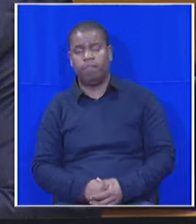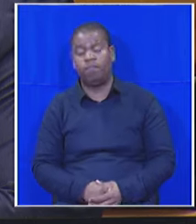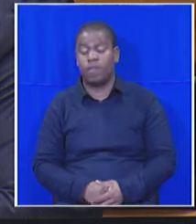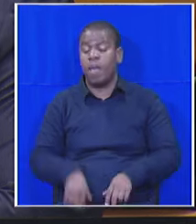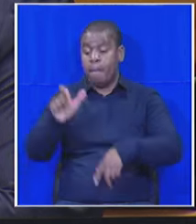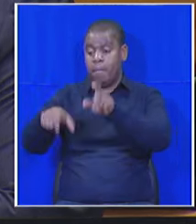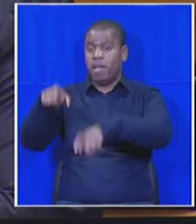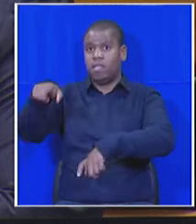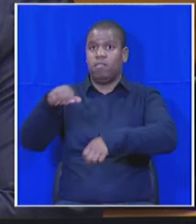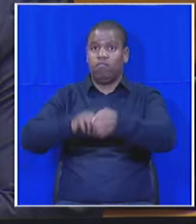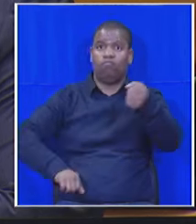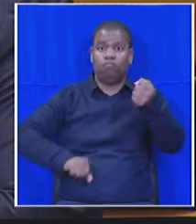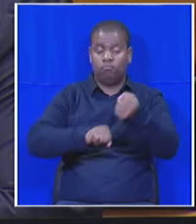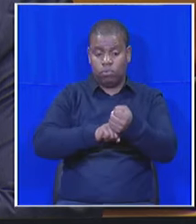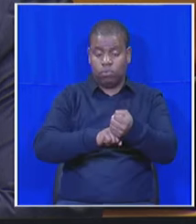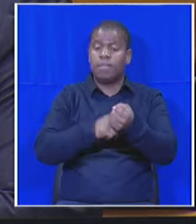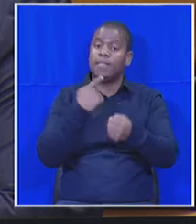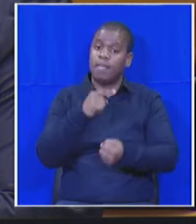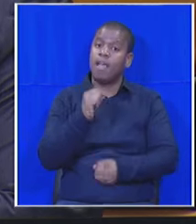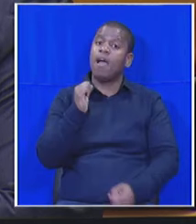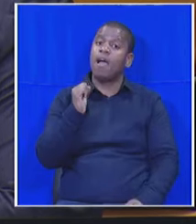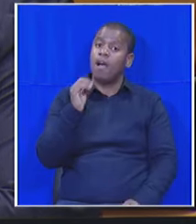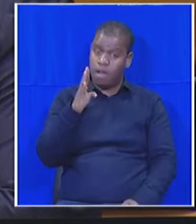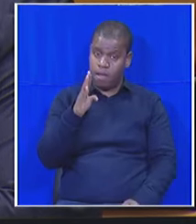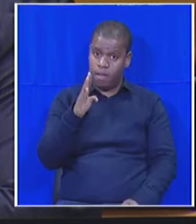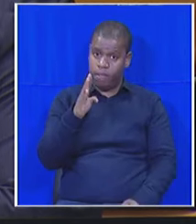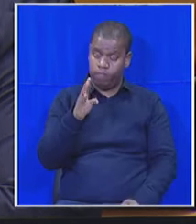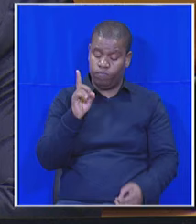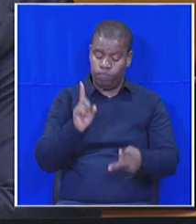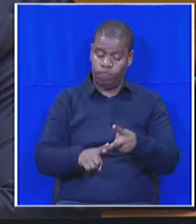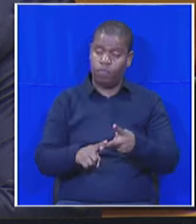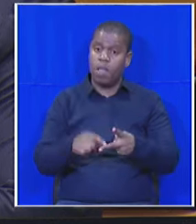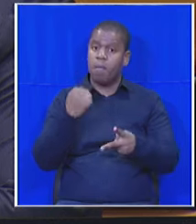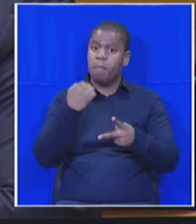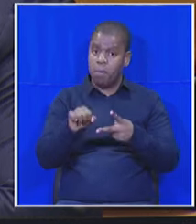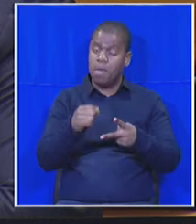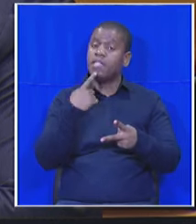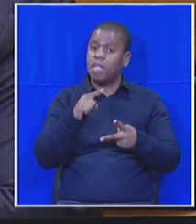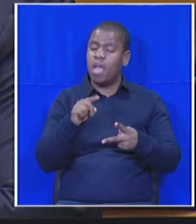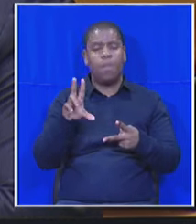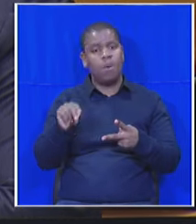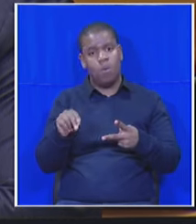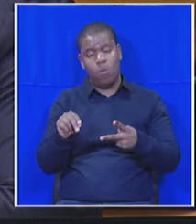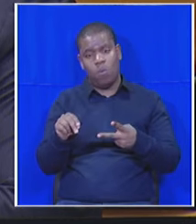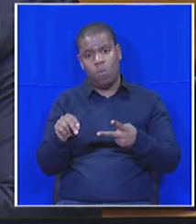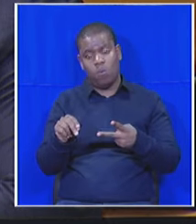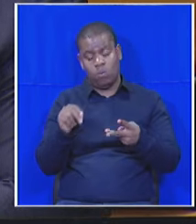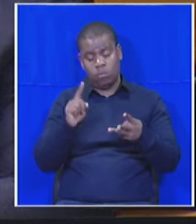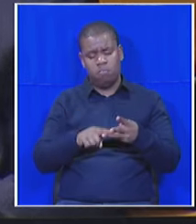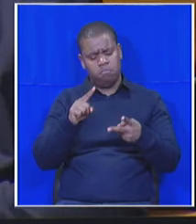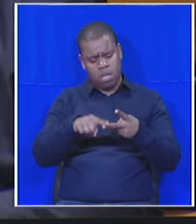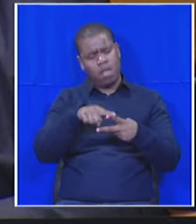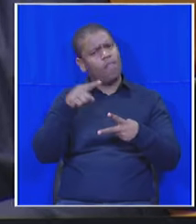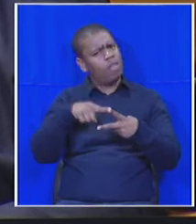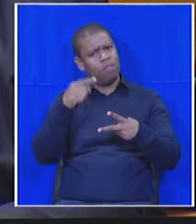Those in favor will say aye, and those against will say no. I think the